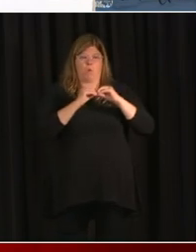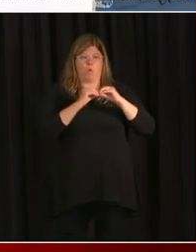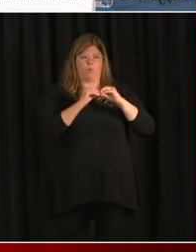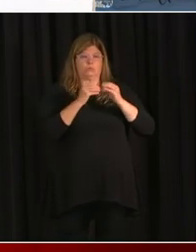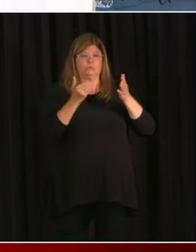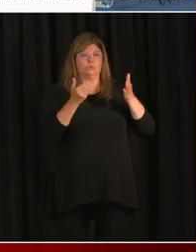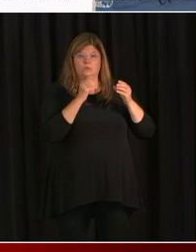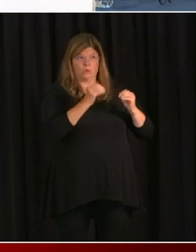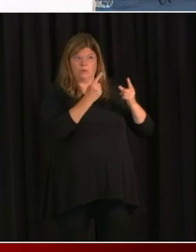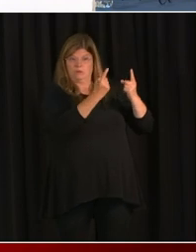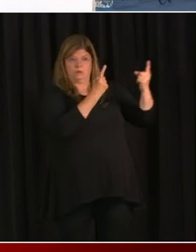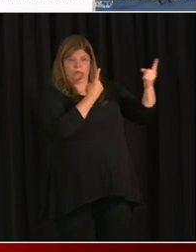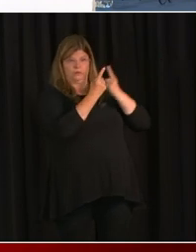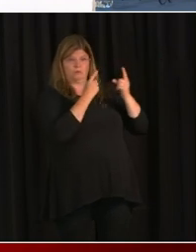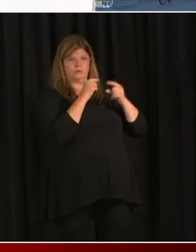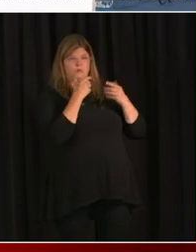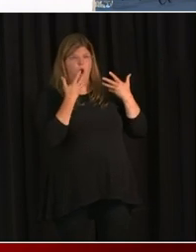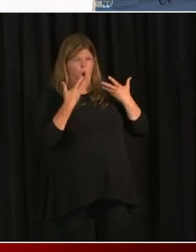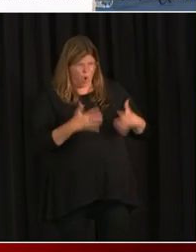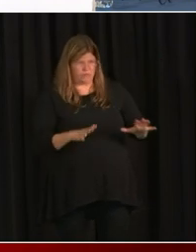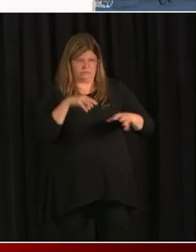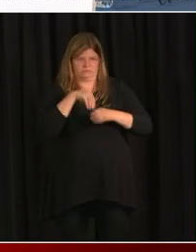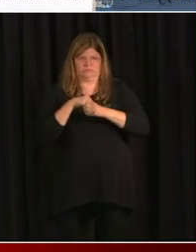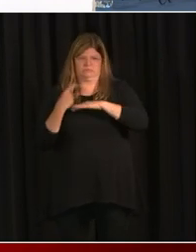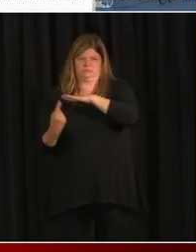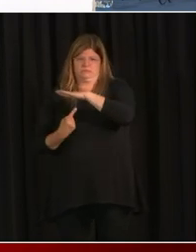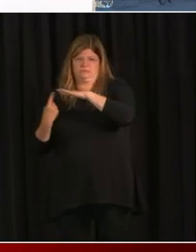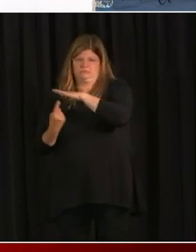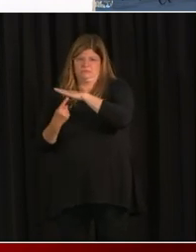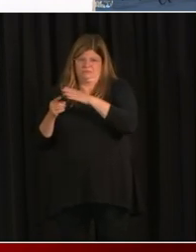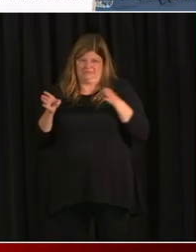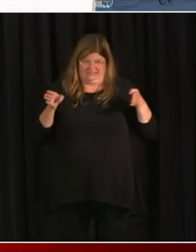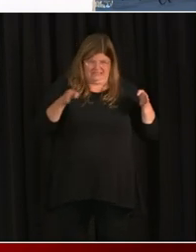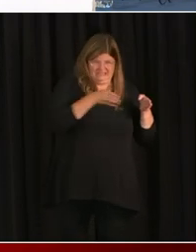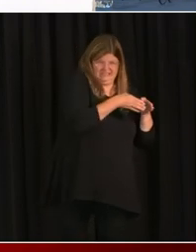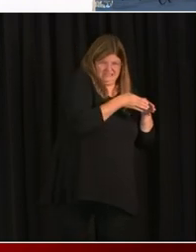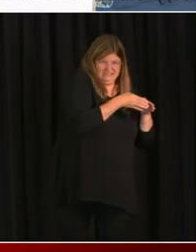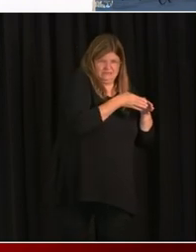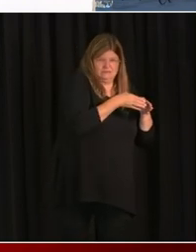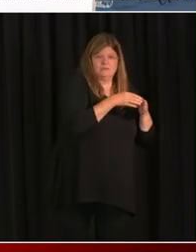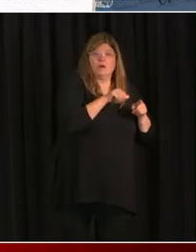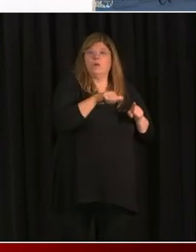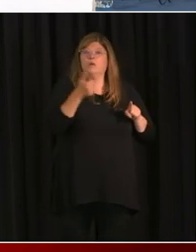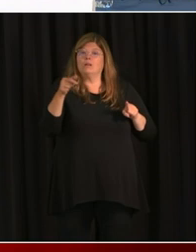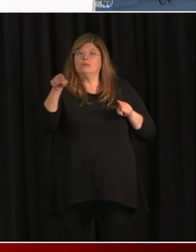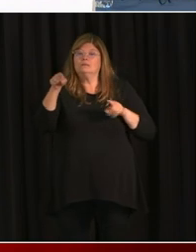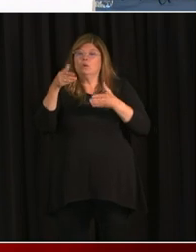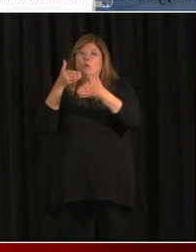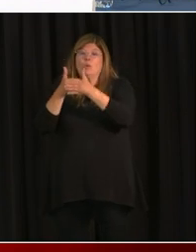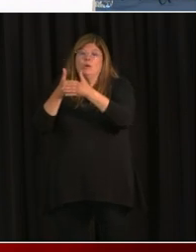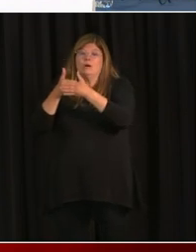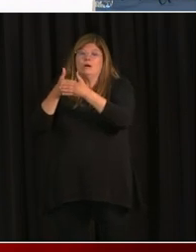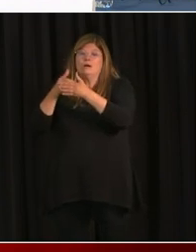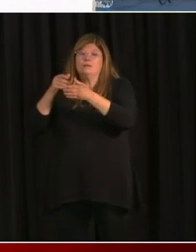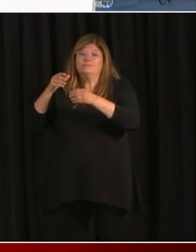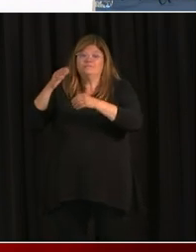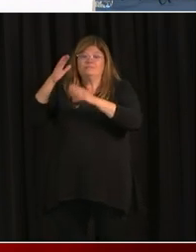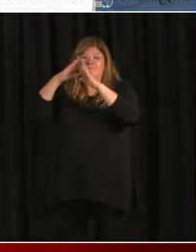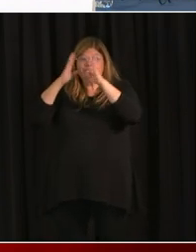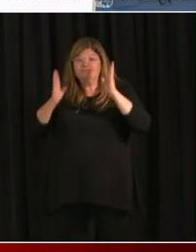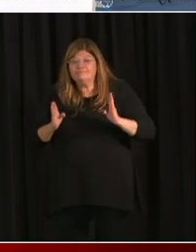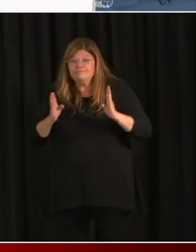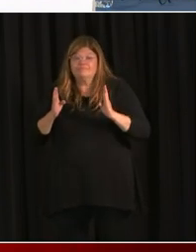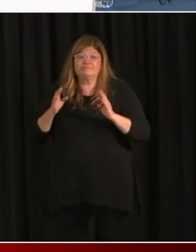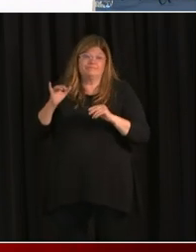new be people who are already in quarantine, meaning that they were someone else's close contact. And this is the concept of